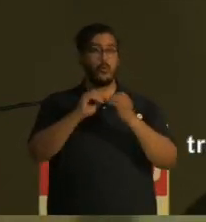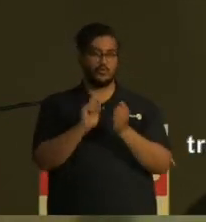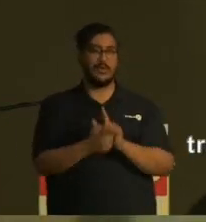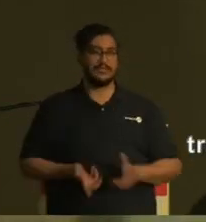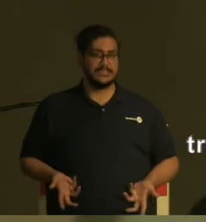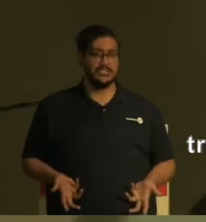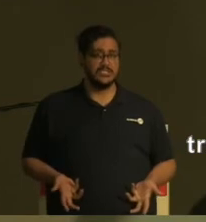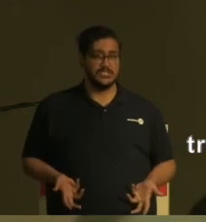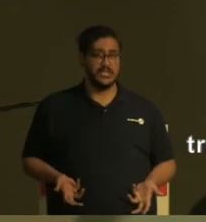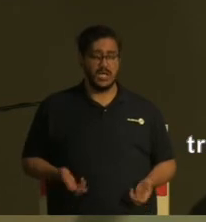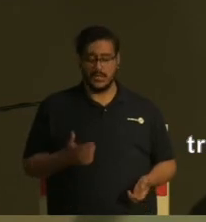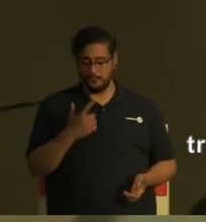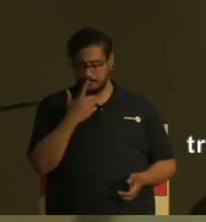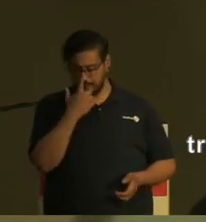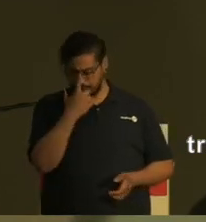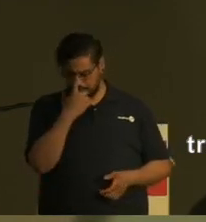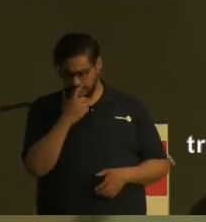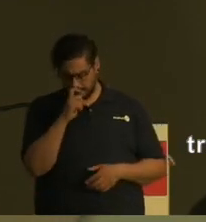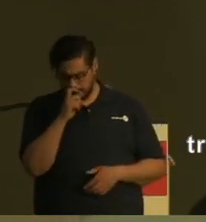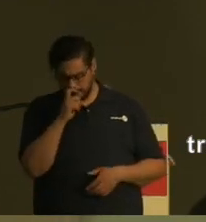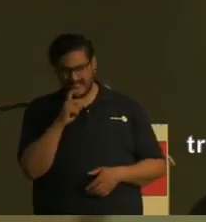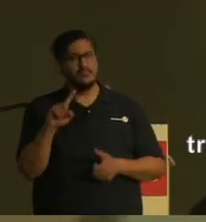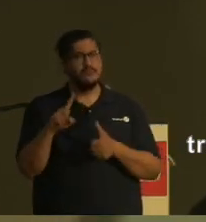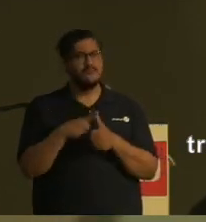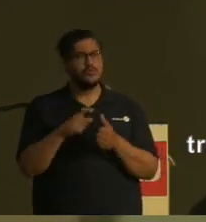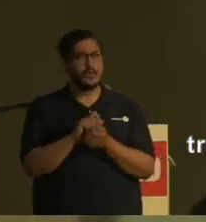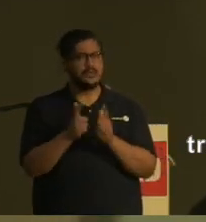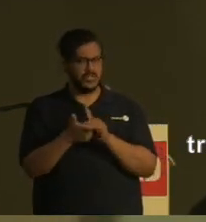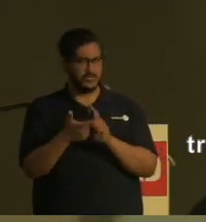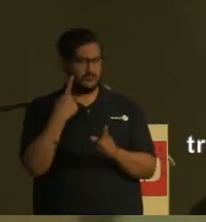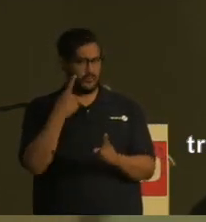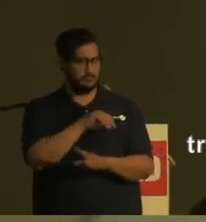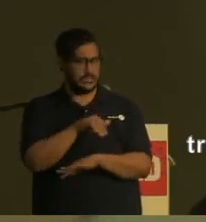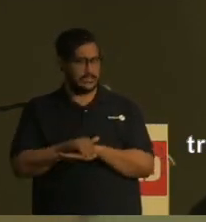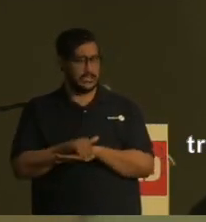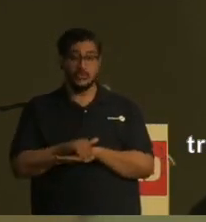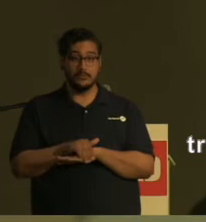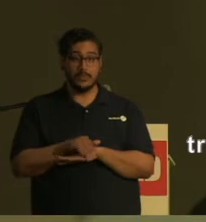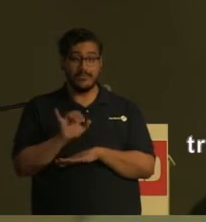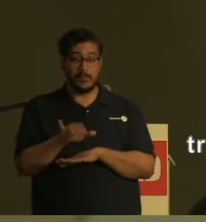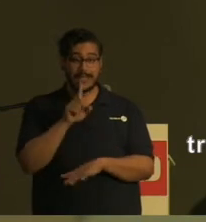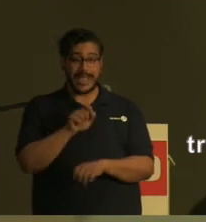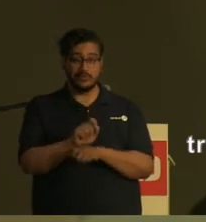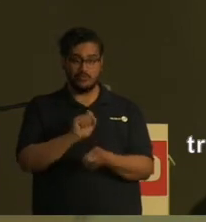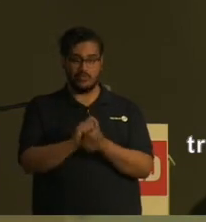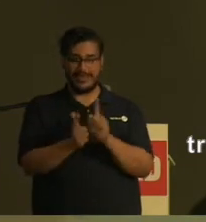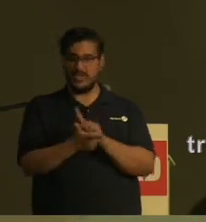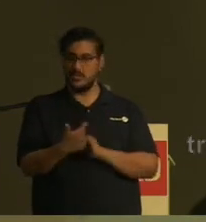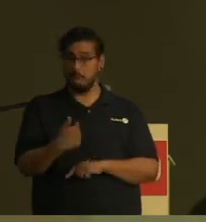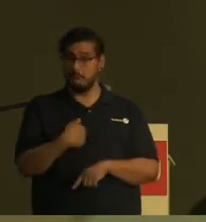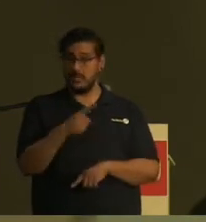I think the first translation in English is actually a translation I quite